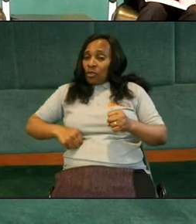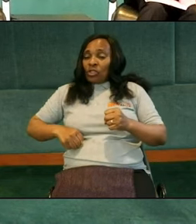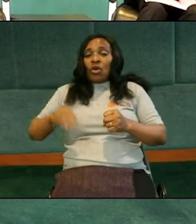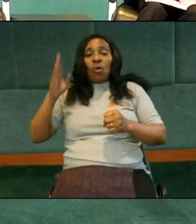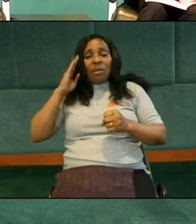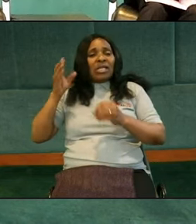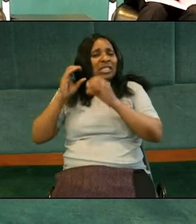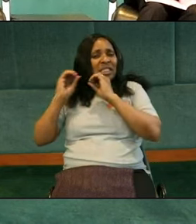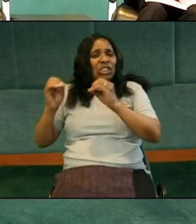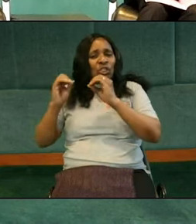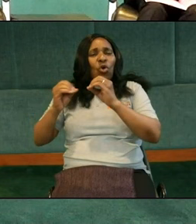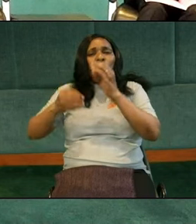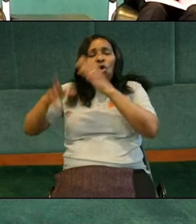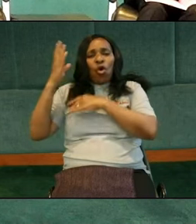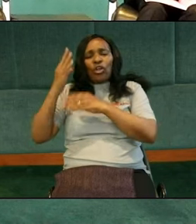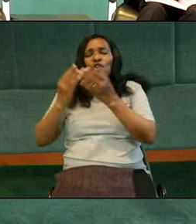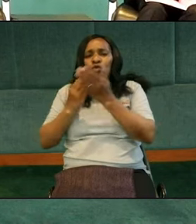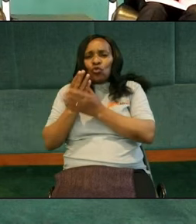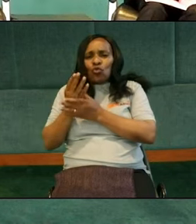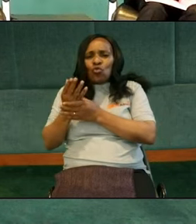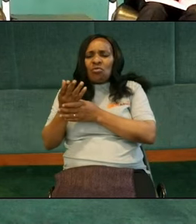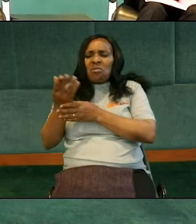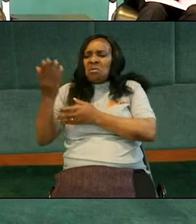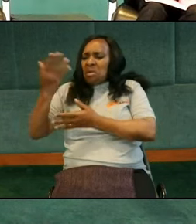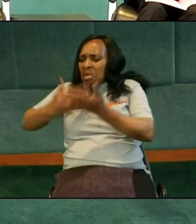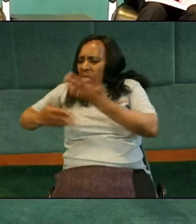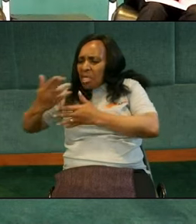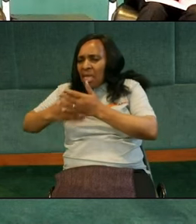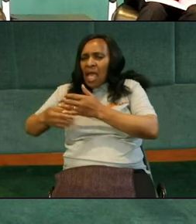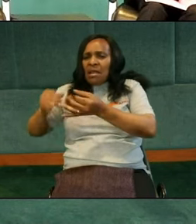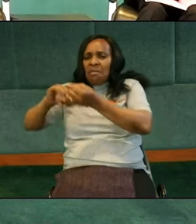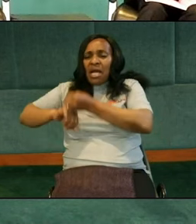by intermarrying with idol worshippers.